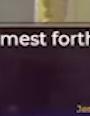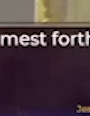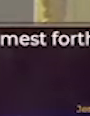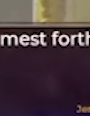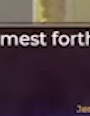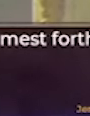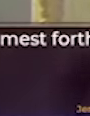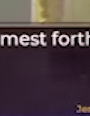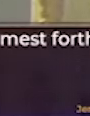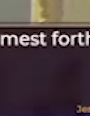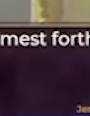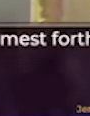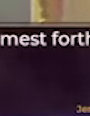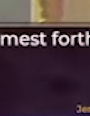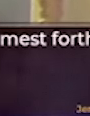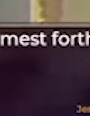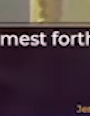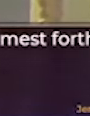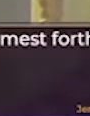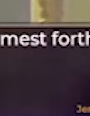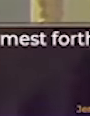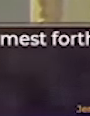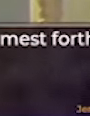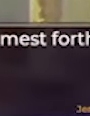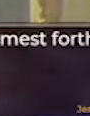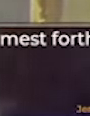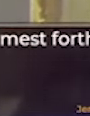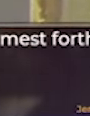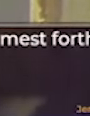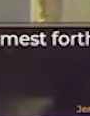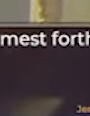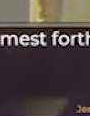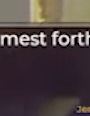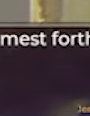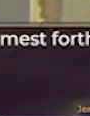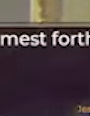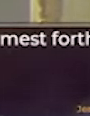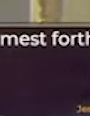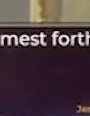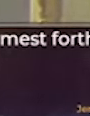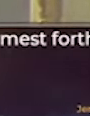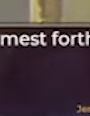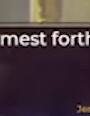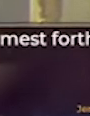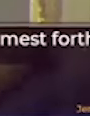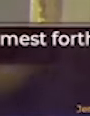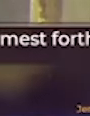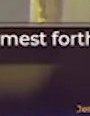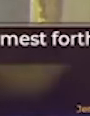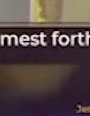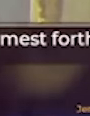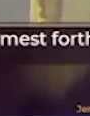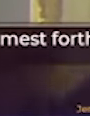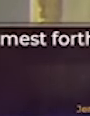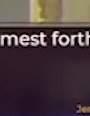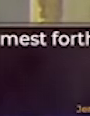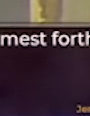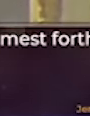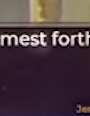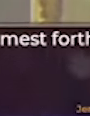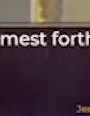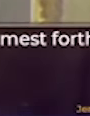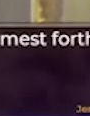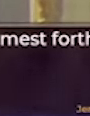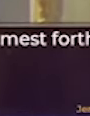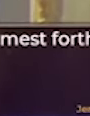be a prophet to the nations. And he said, no, I am young. And he was rebuked immediately. He says, do not say I am